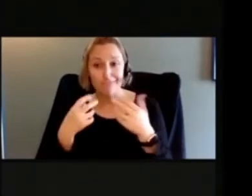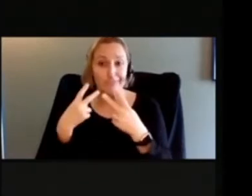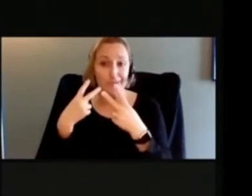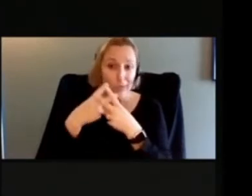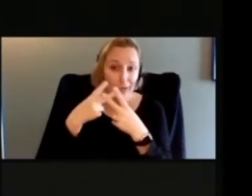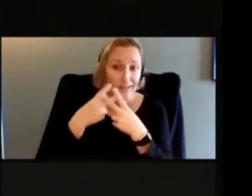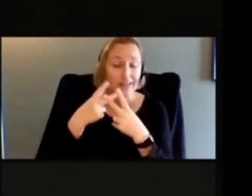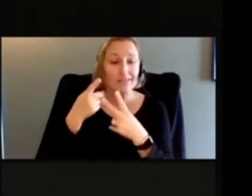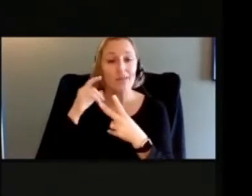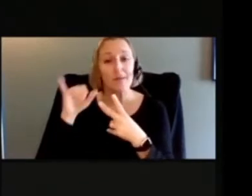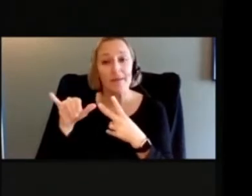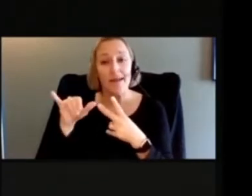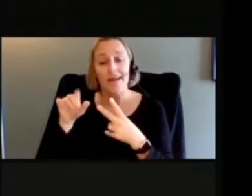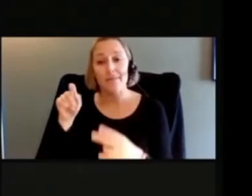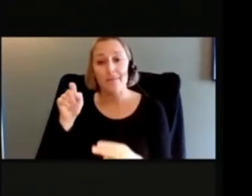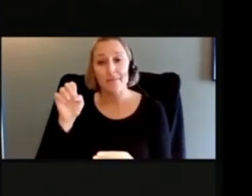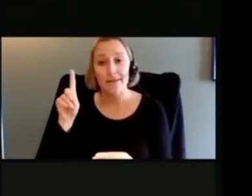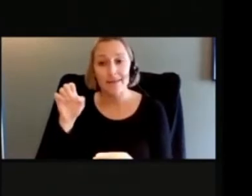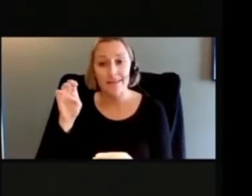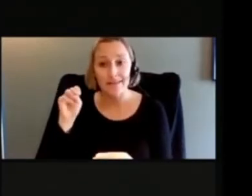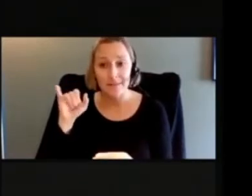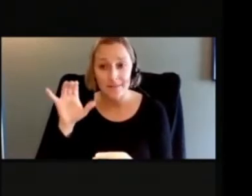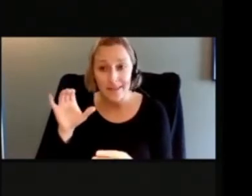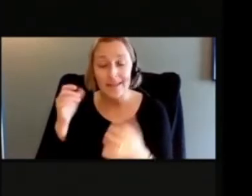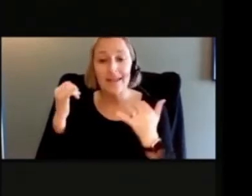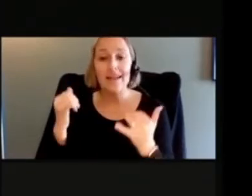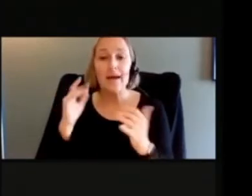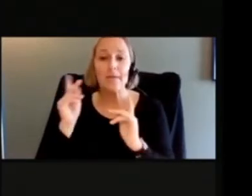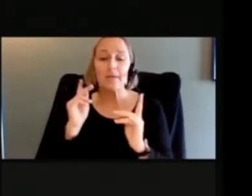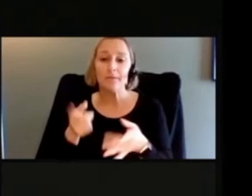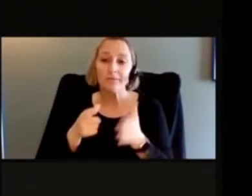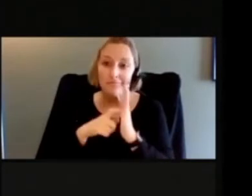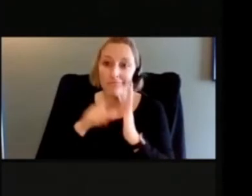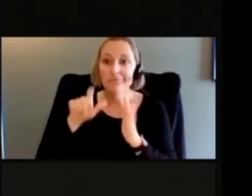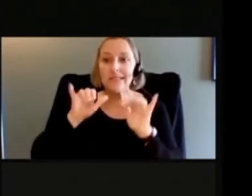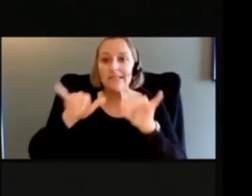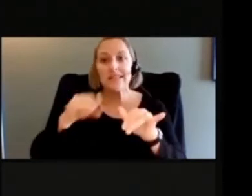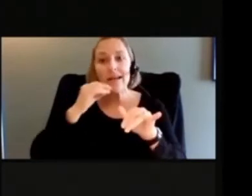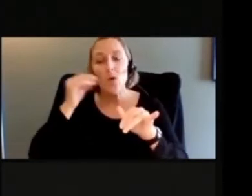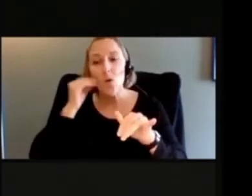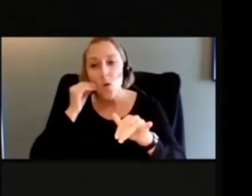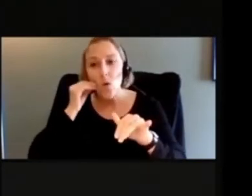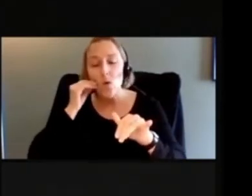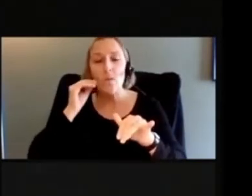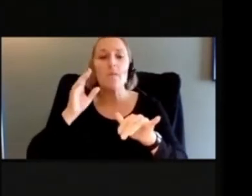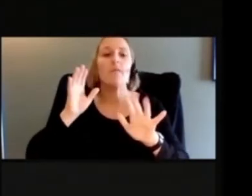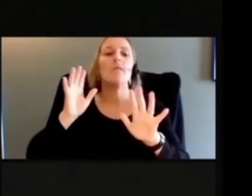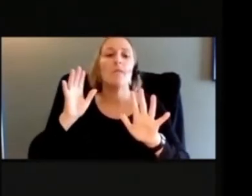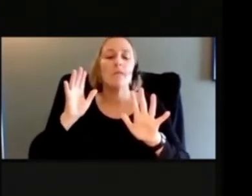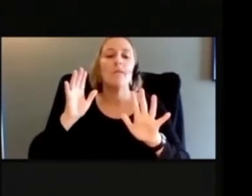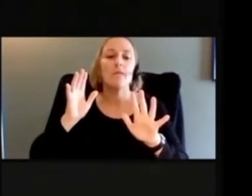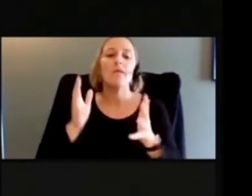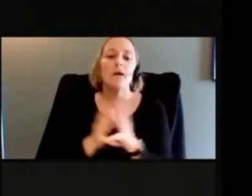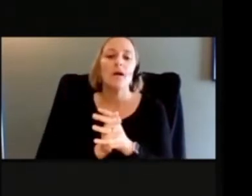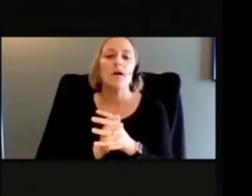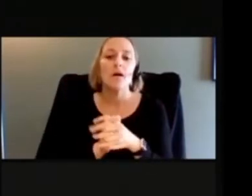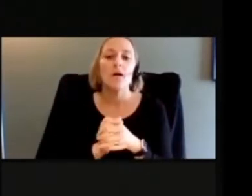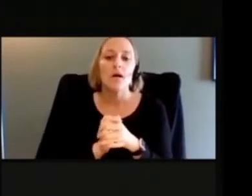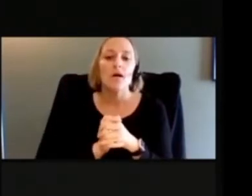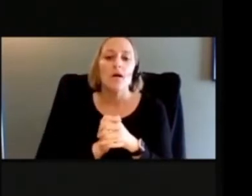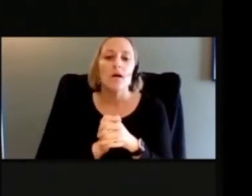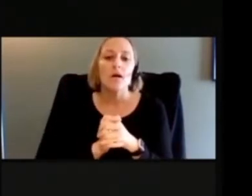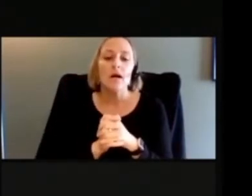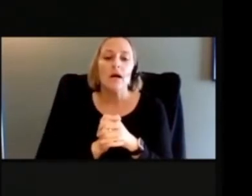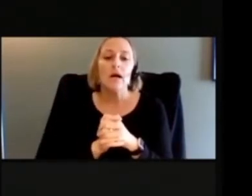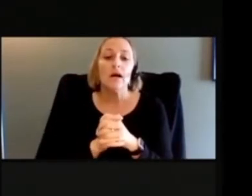and because of policies that were, stay-at-home policies that were put in place. But oftentimes the